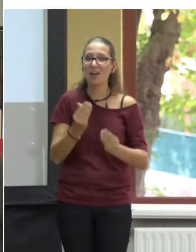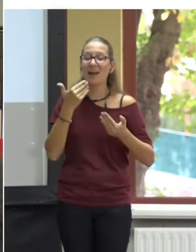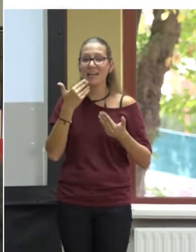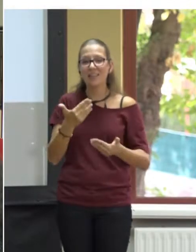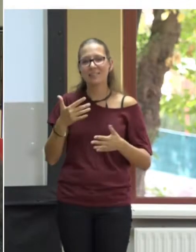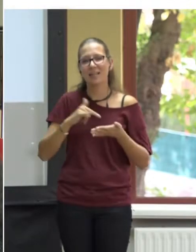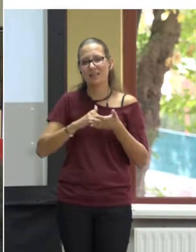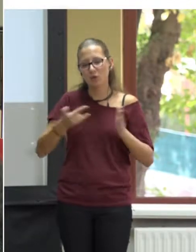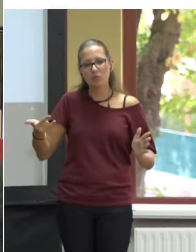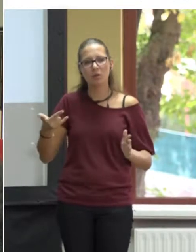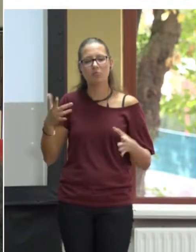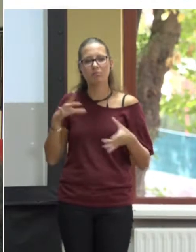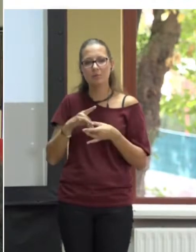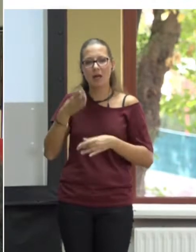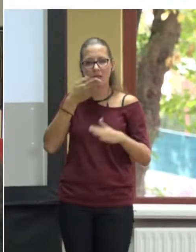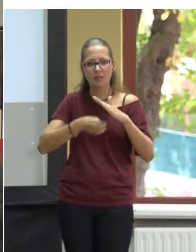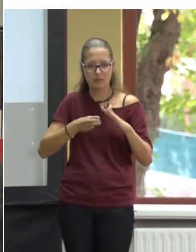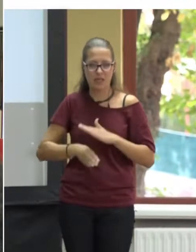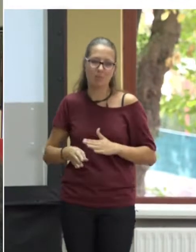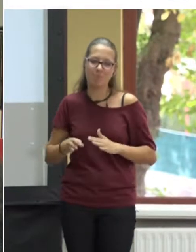heritage through the use of